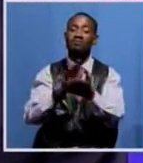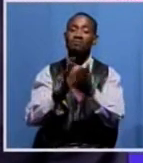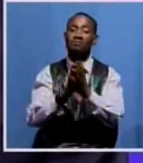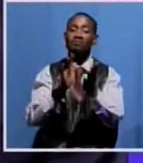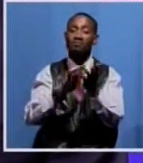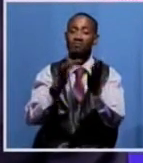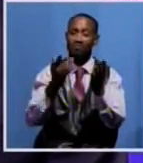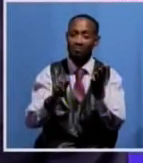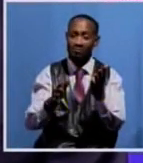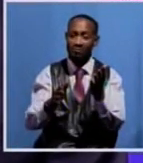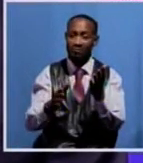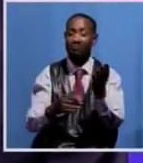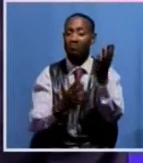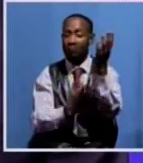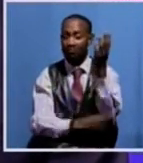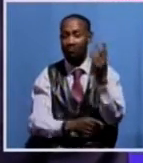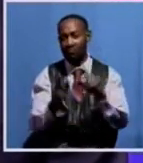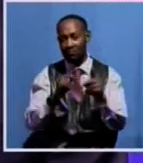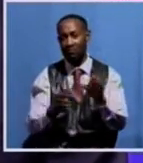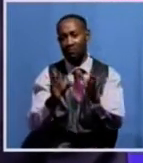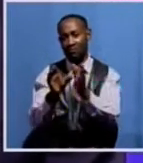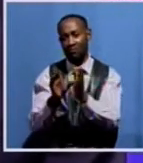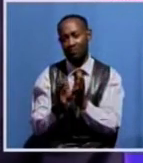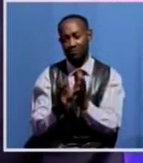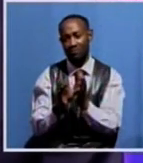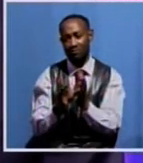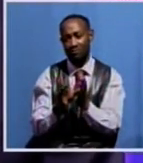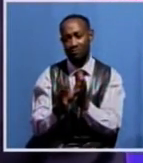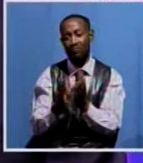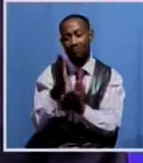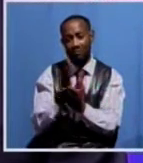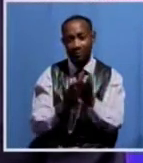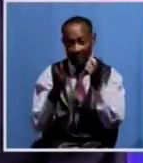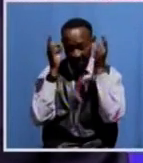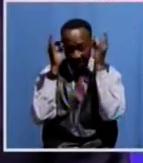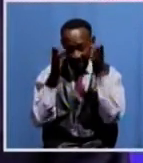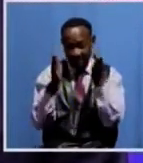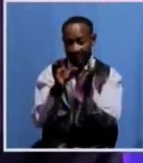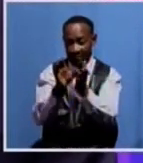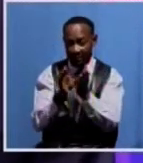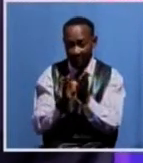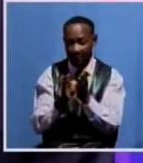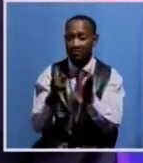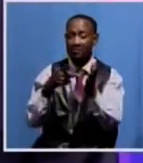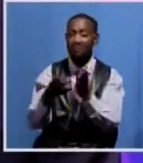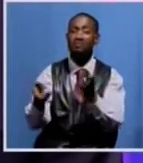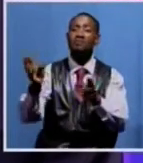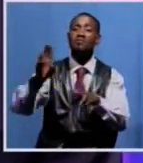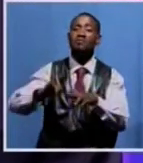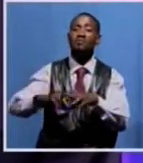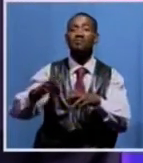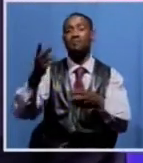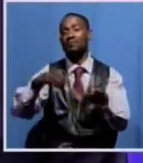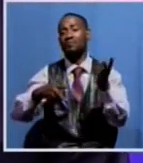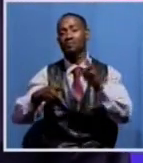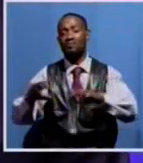borrow. Or those who take the risk of borrowing at rates as high as 38% run the risk of not